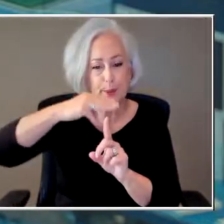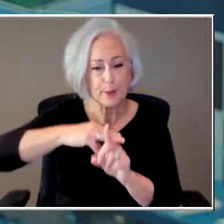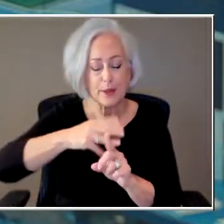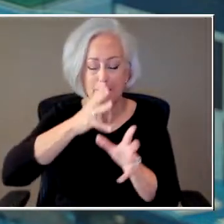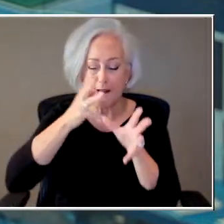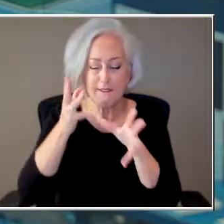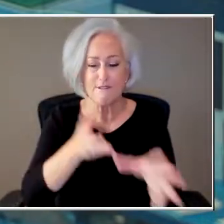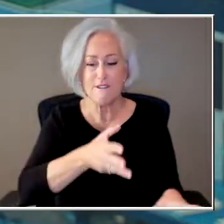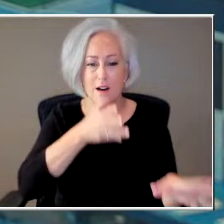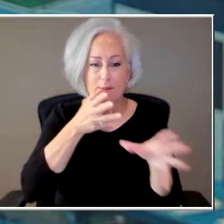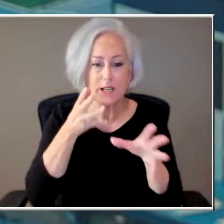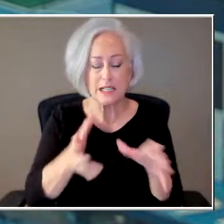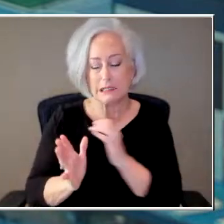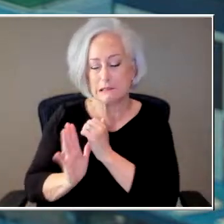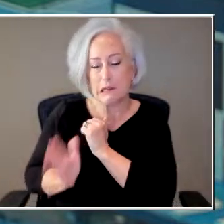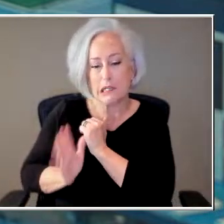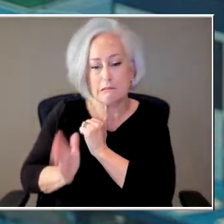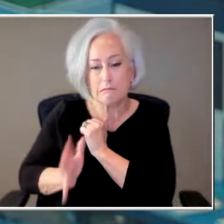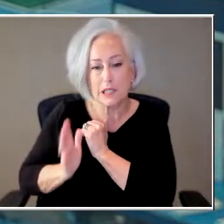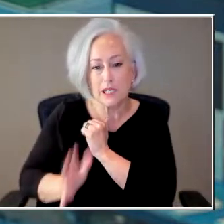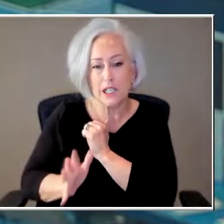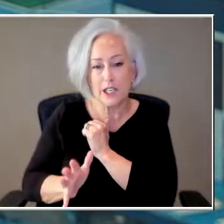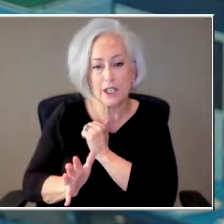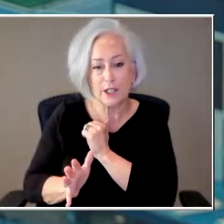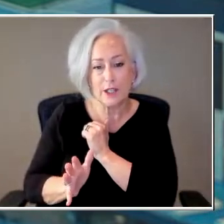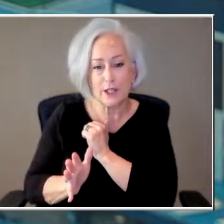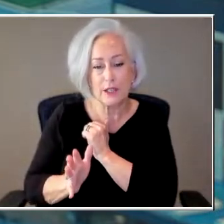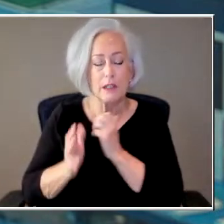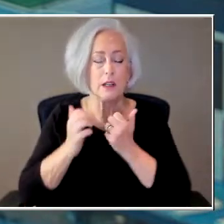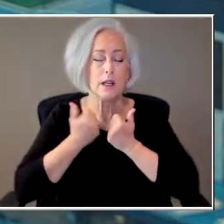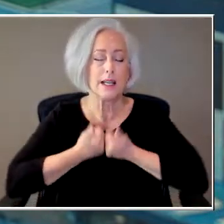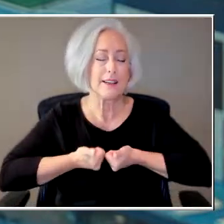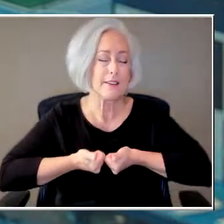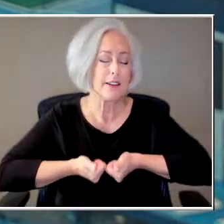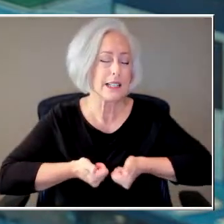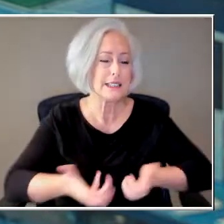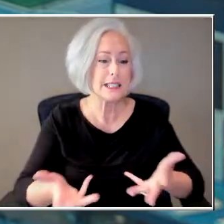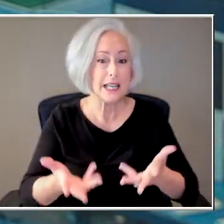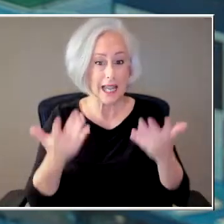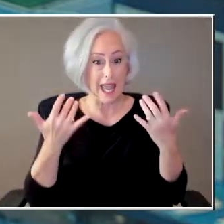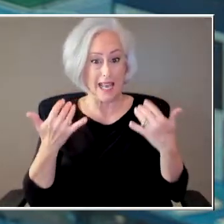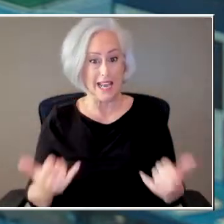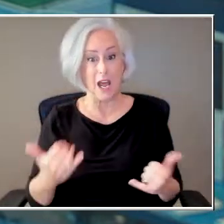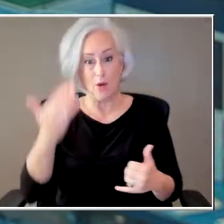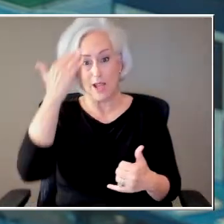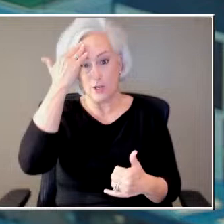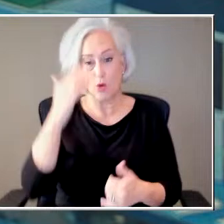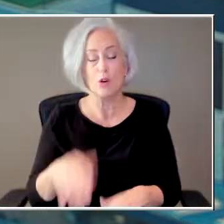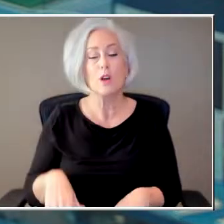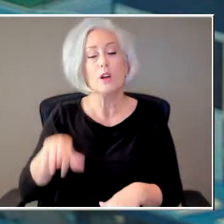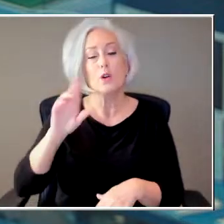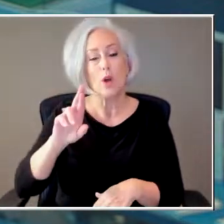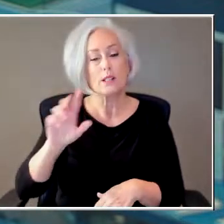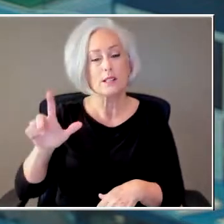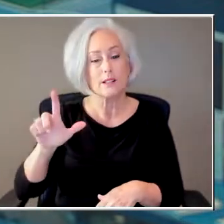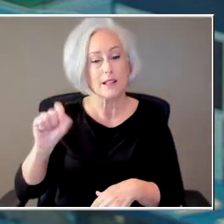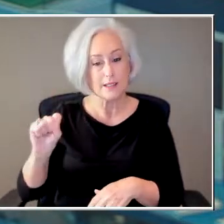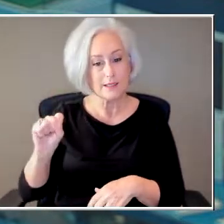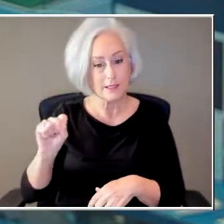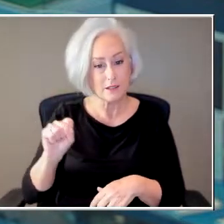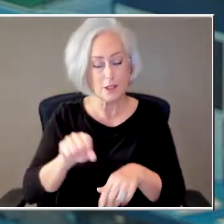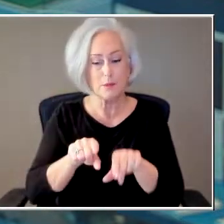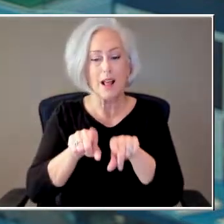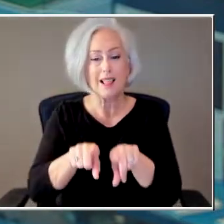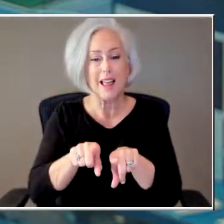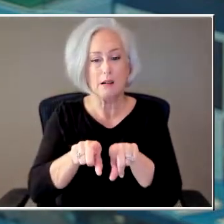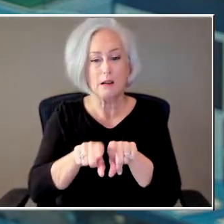vomiting, diarrhea, fatigue, and what I now know was restless leg syndrome. So just these bizarre symptoms, and I